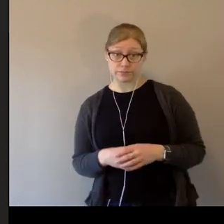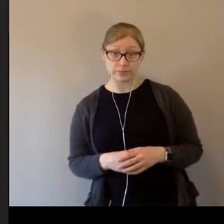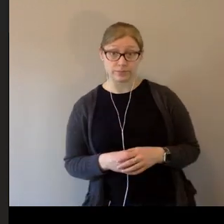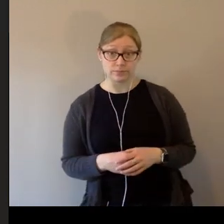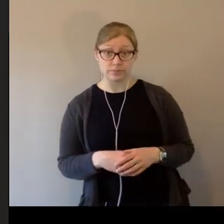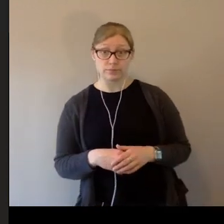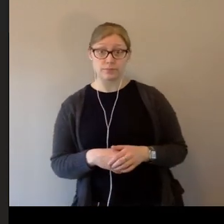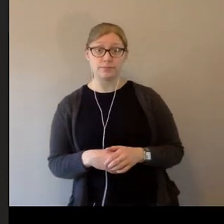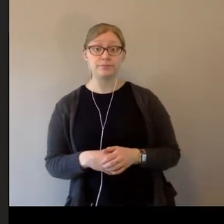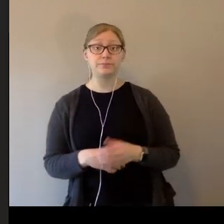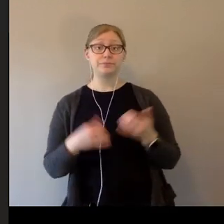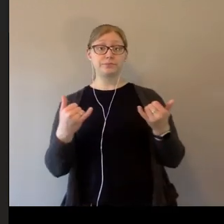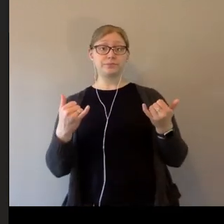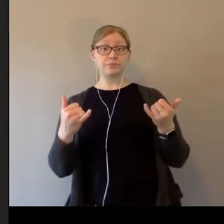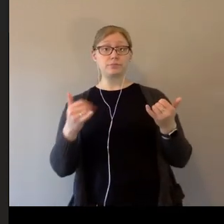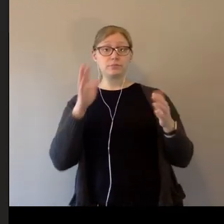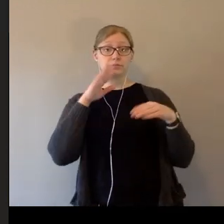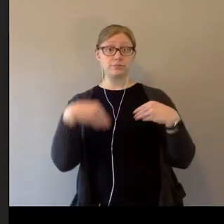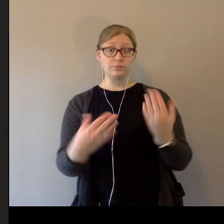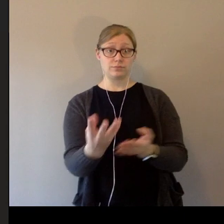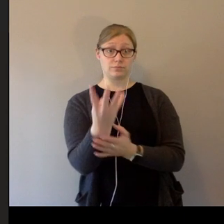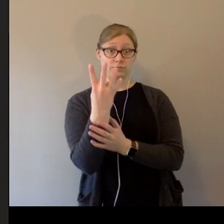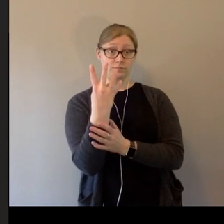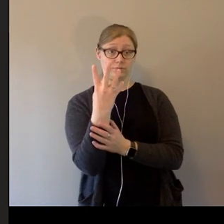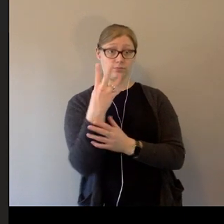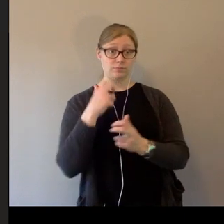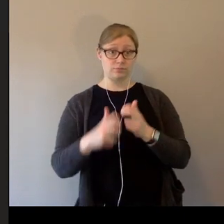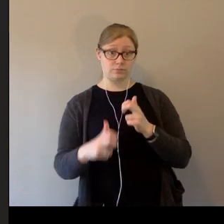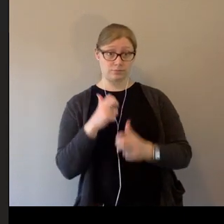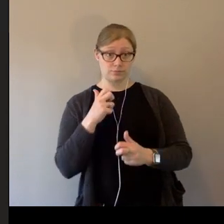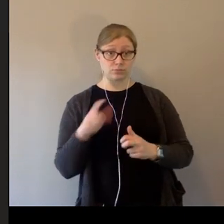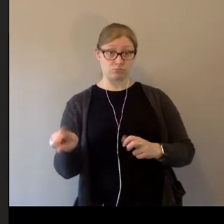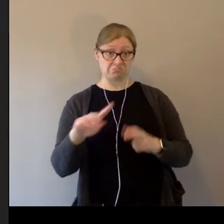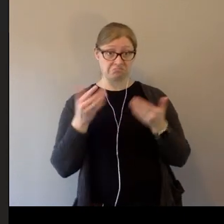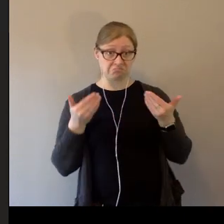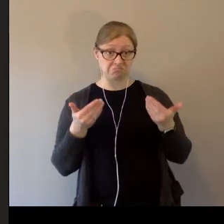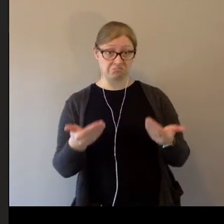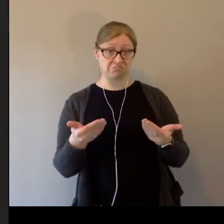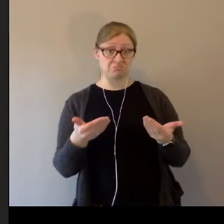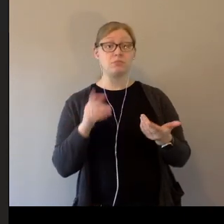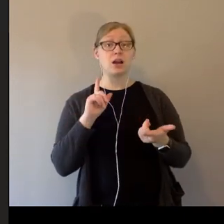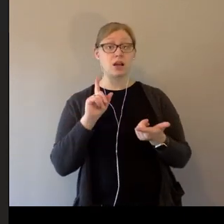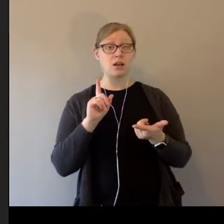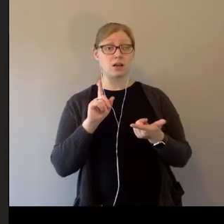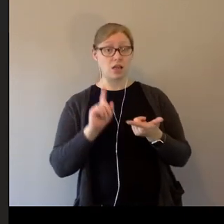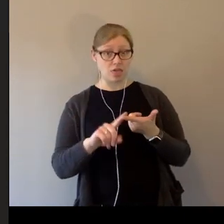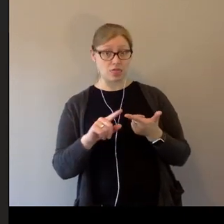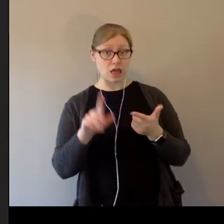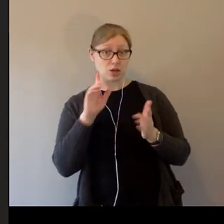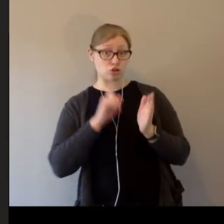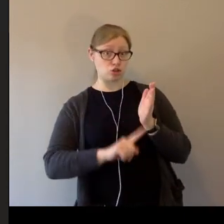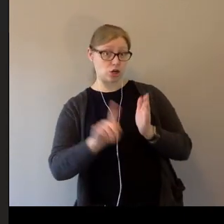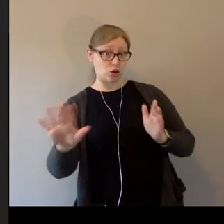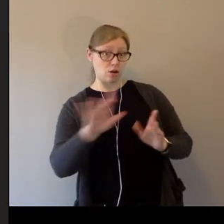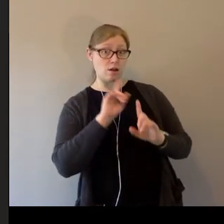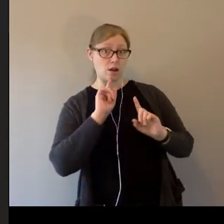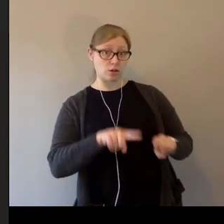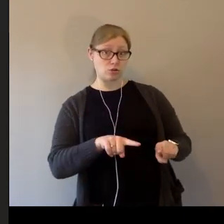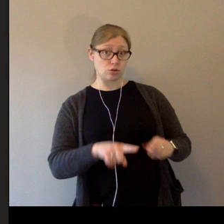So I'm going to give you 4 problems, and I want you to do them and then check your answers. So I want you to find